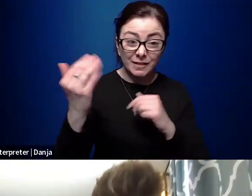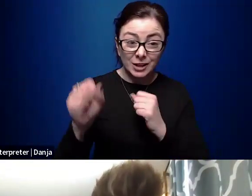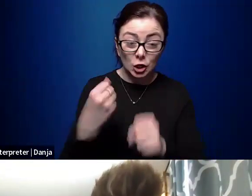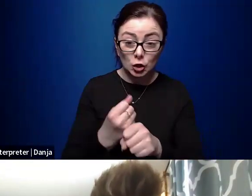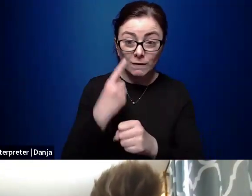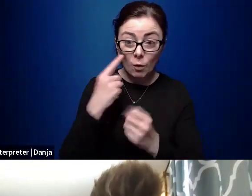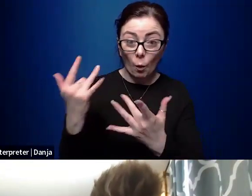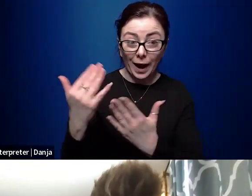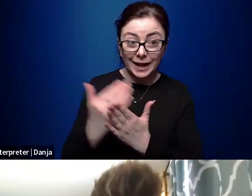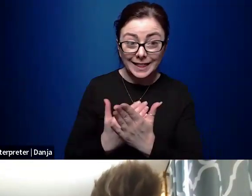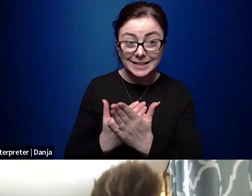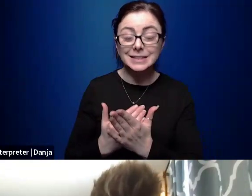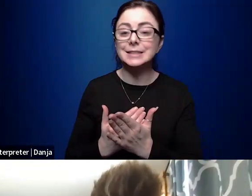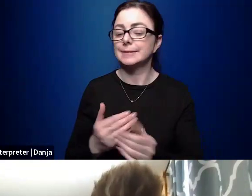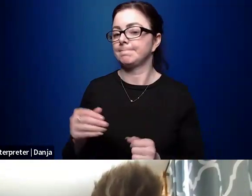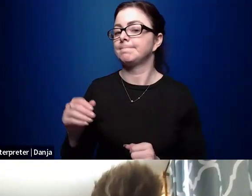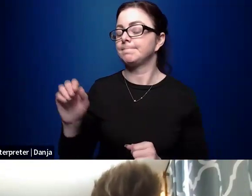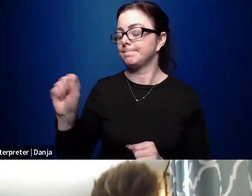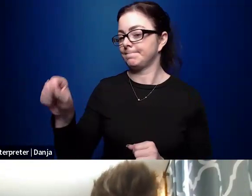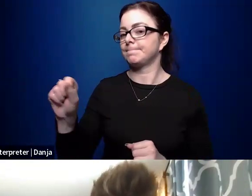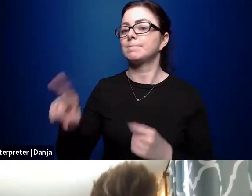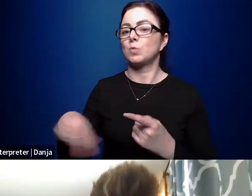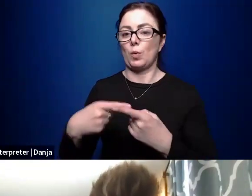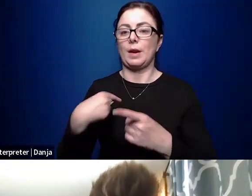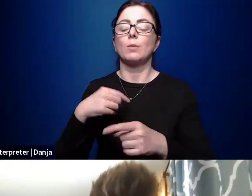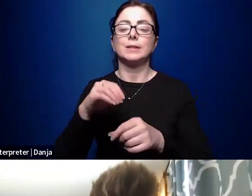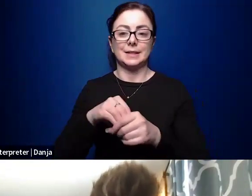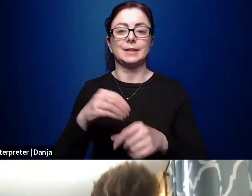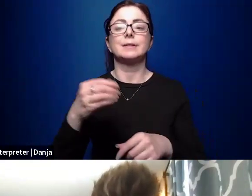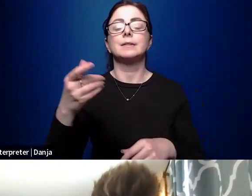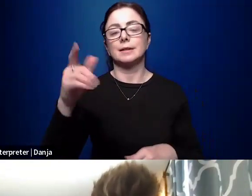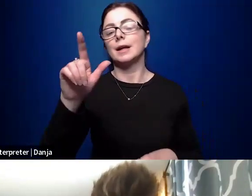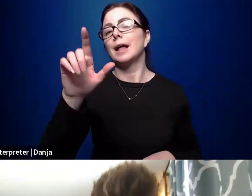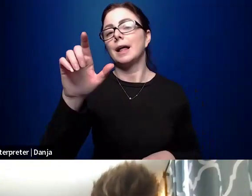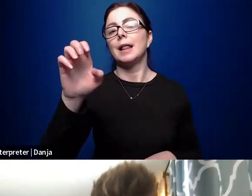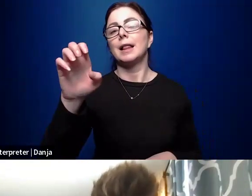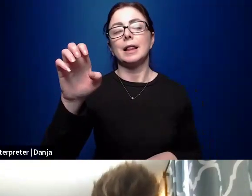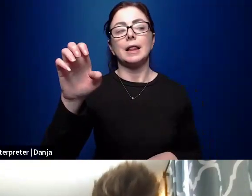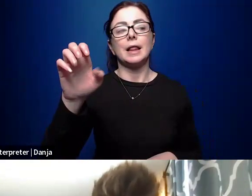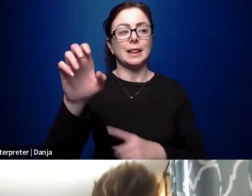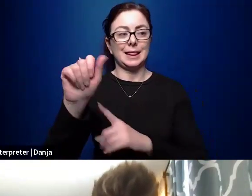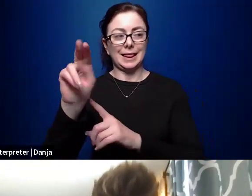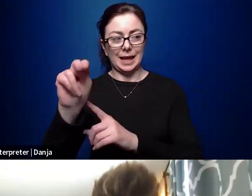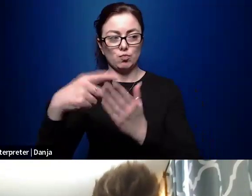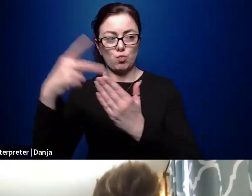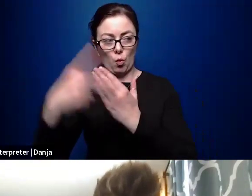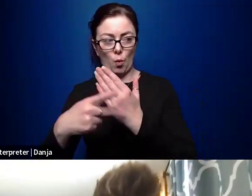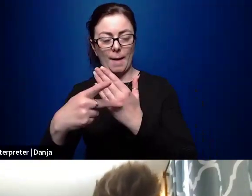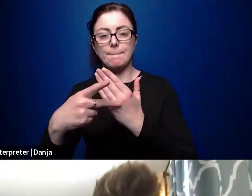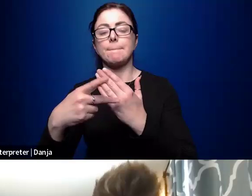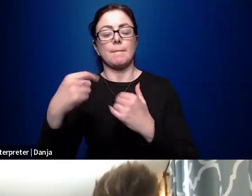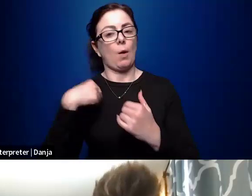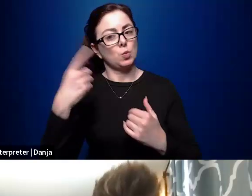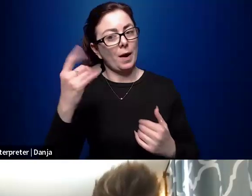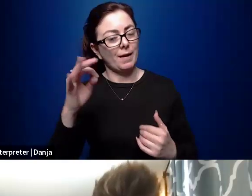Yeah, so actually, when I was in the LEND program, that's the Leadership and Education for Neurodevelopmental Disabilities, I was one of the parent advocates, actually